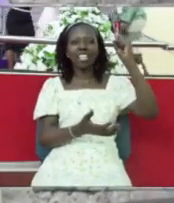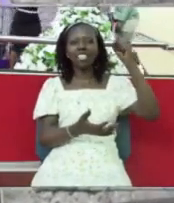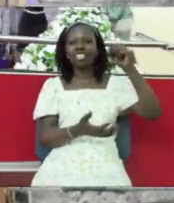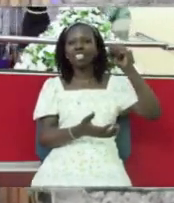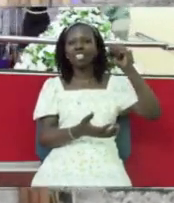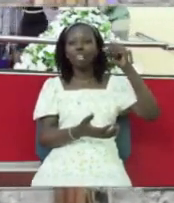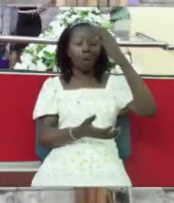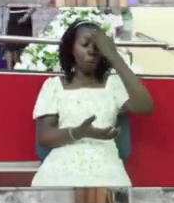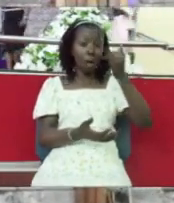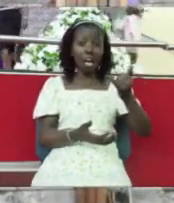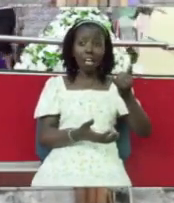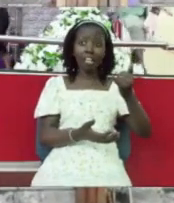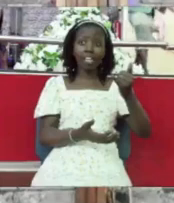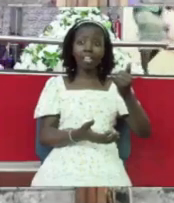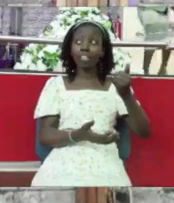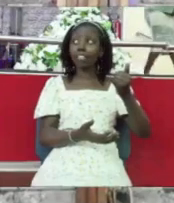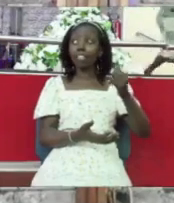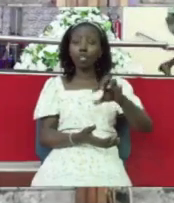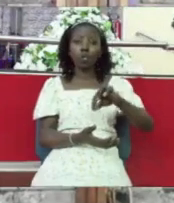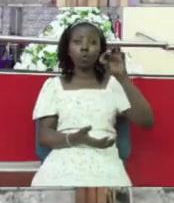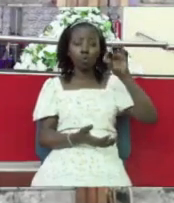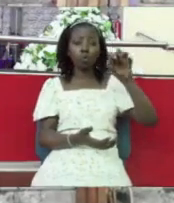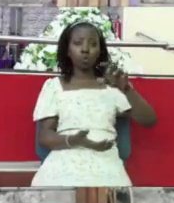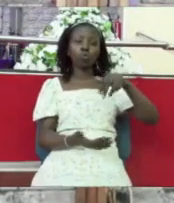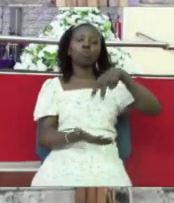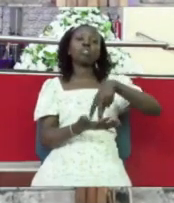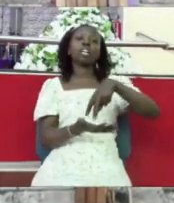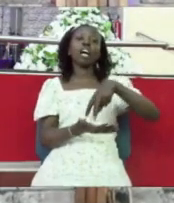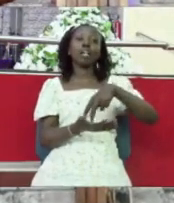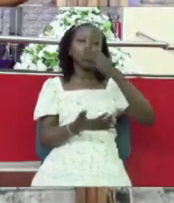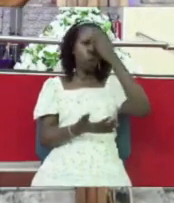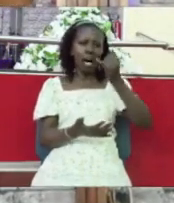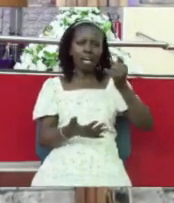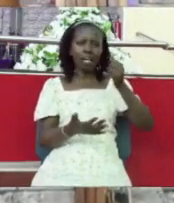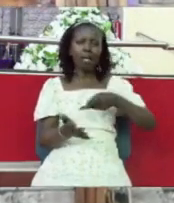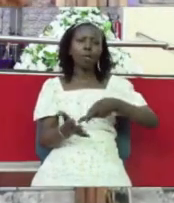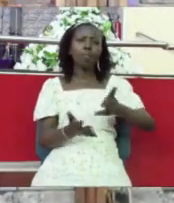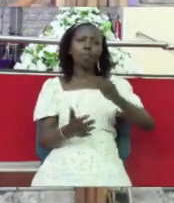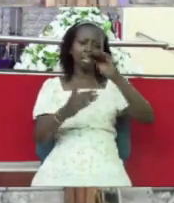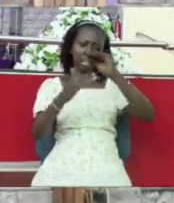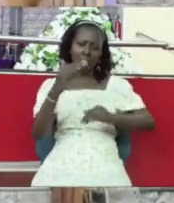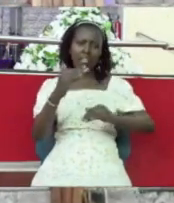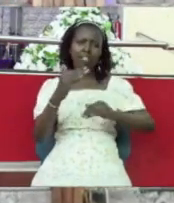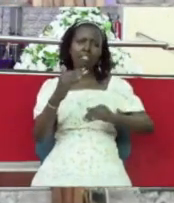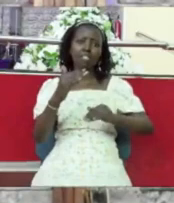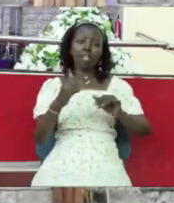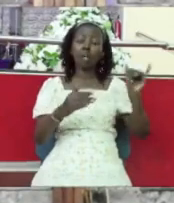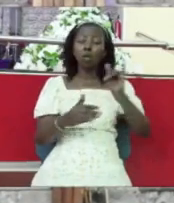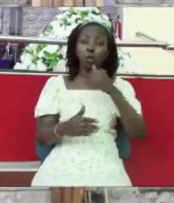Because you pay 3 shillings to town. You choose to sit, to stand. Sababu you are paying five shillings. For those that don't know, this is history. You can